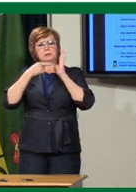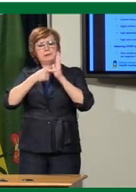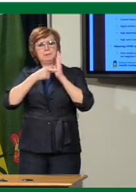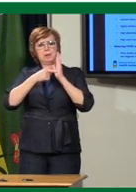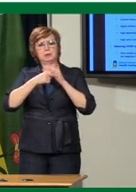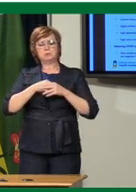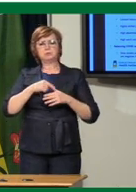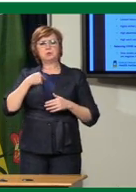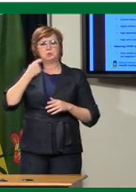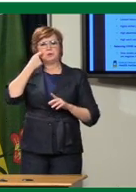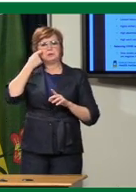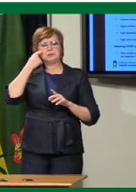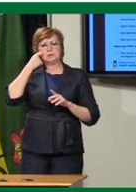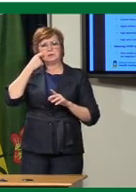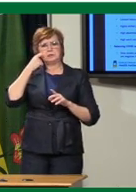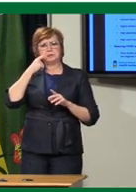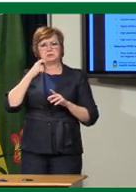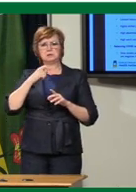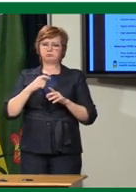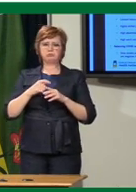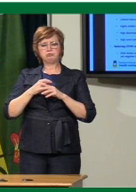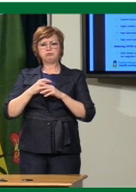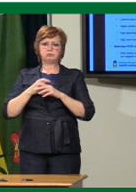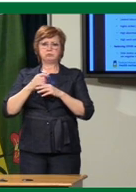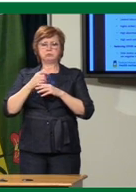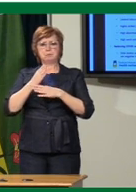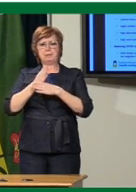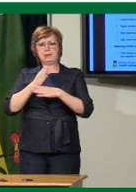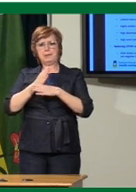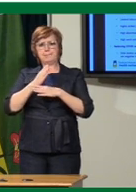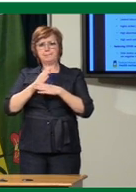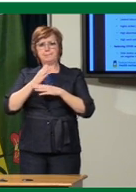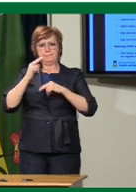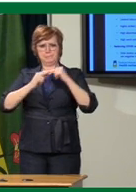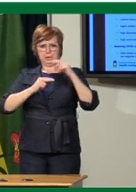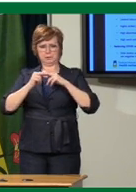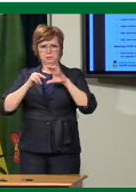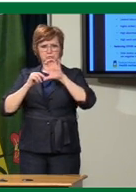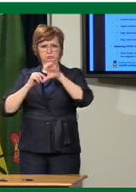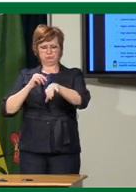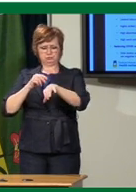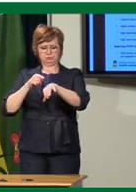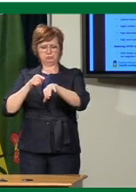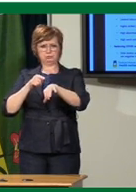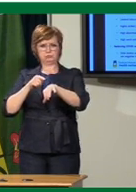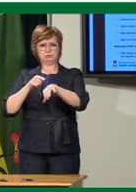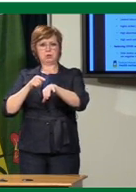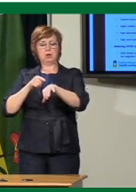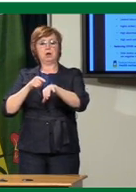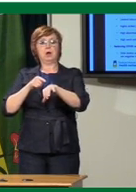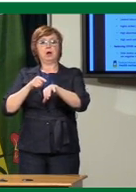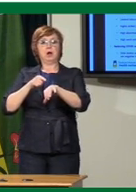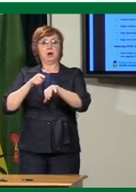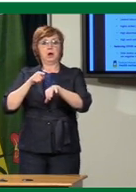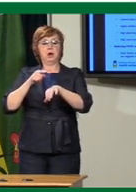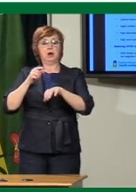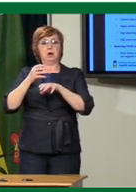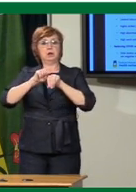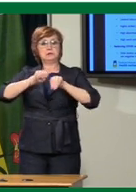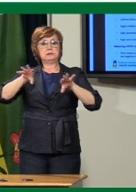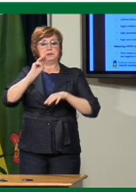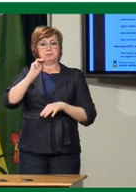recently in a medium-sized facility, upon notification of a staff member